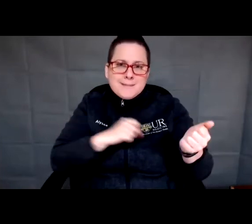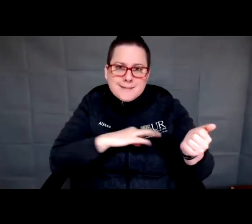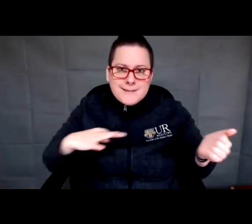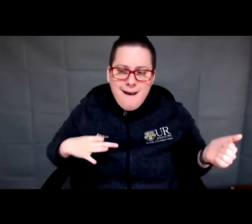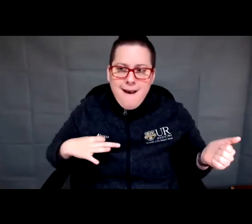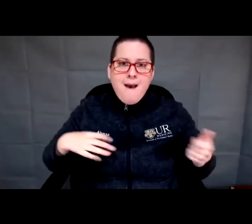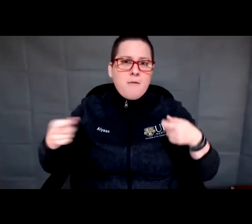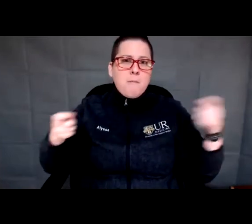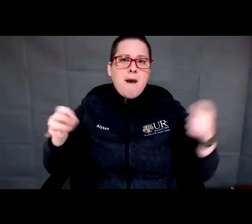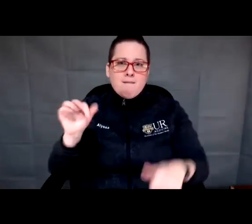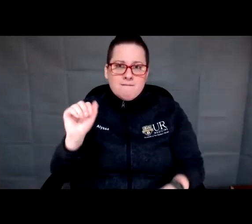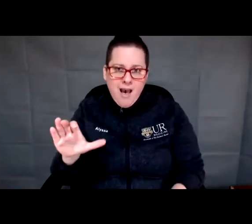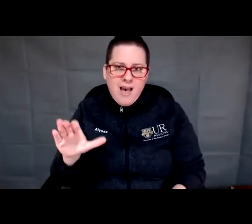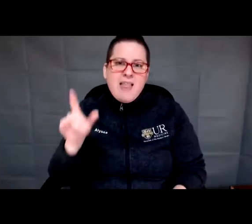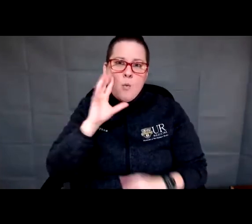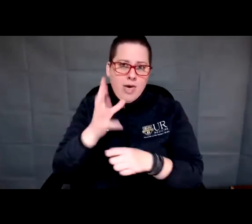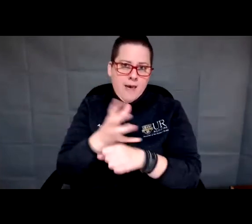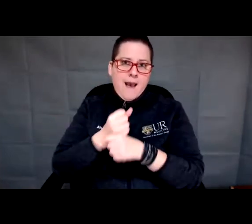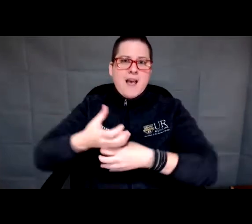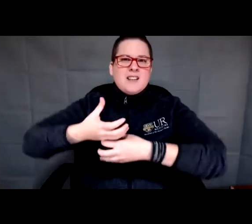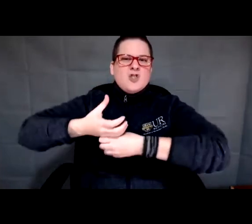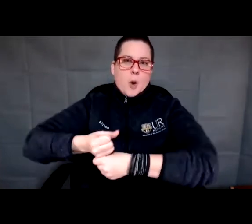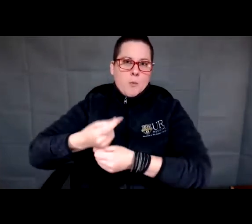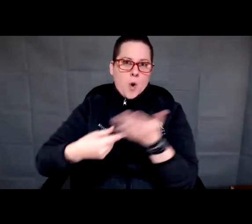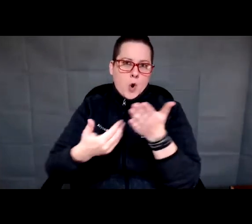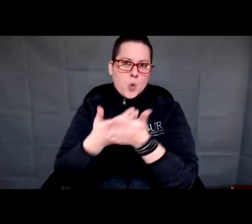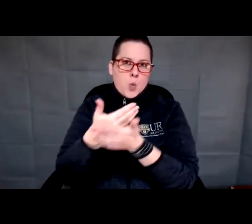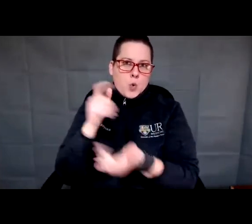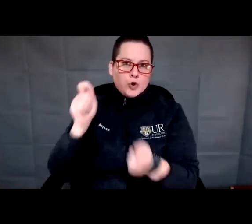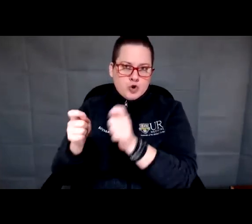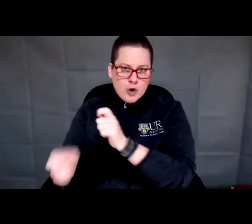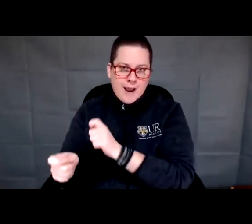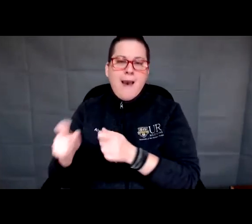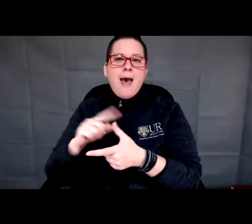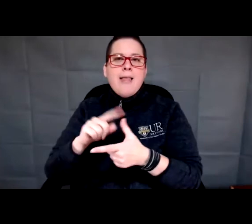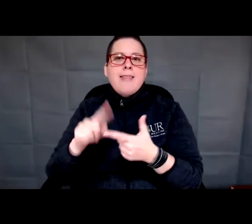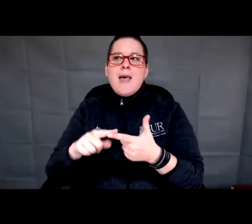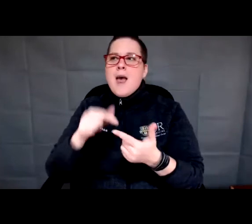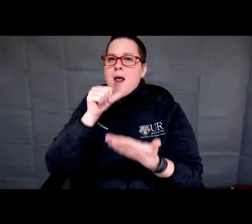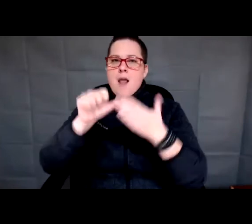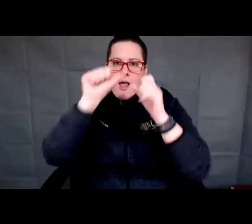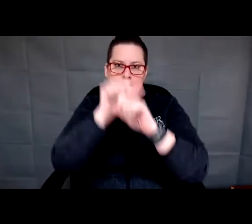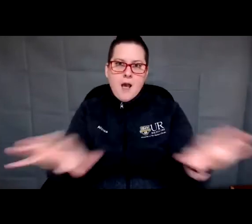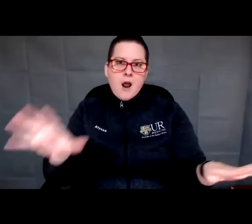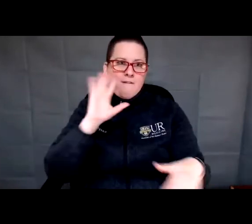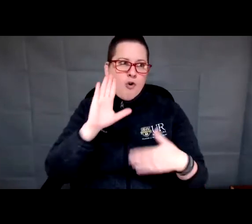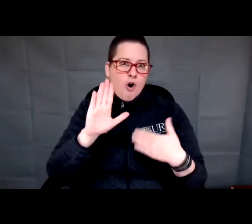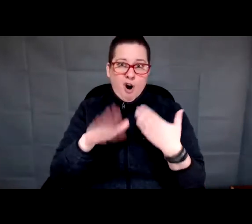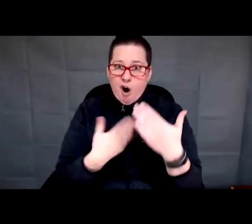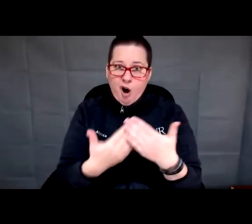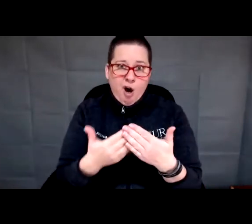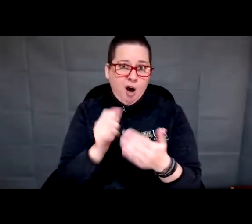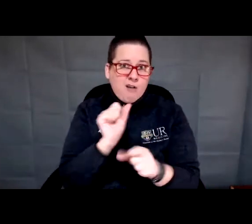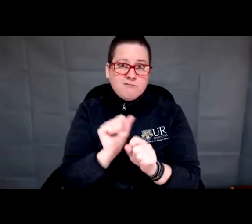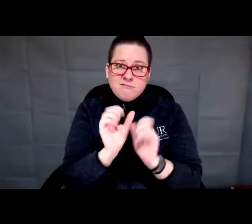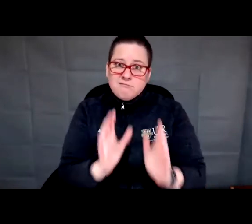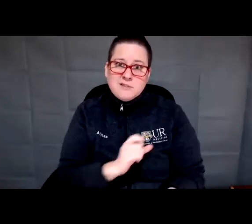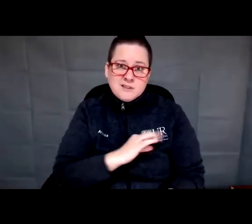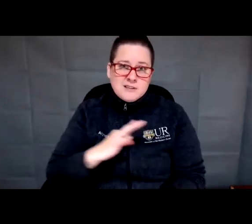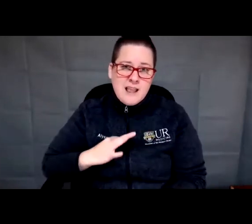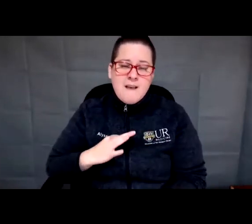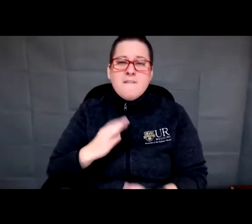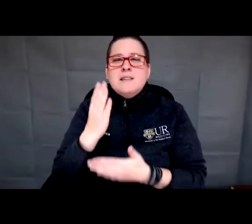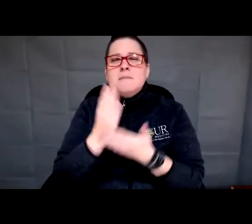manages faculty will receive a summary of the changes, and then there'll be a letter to really all staff. There's a few